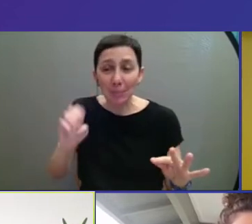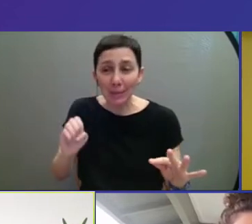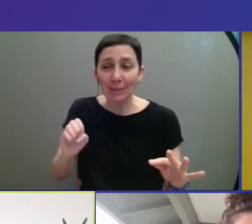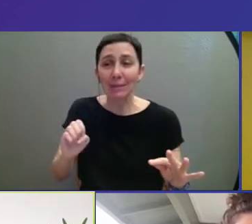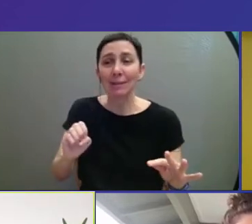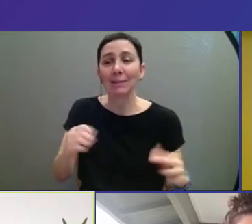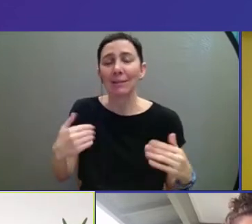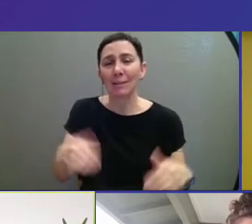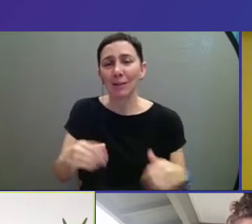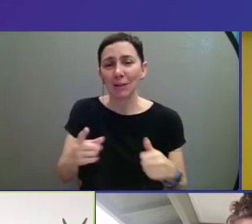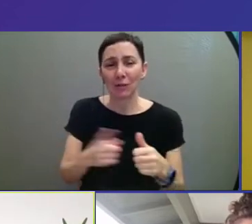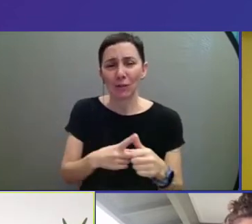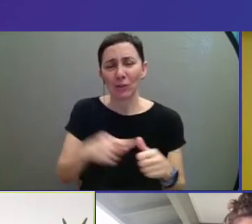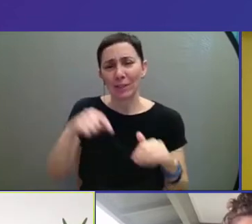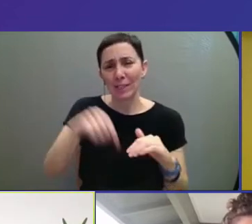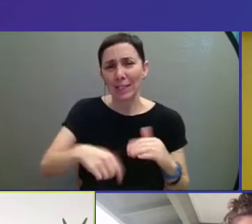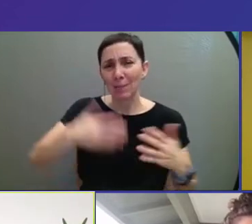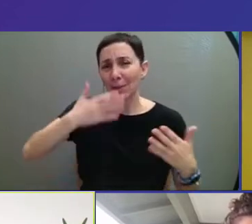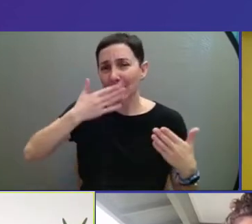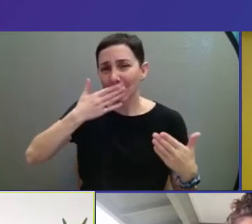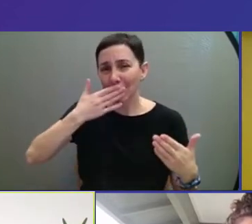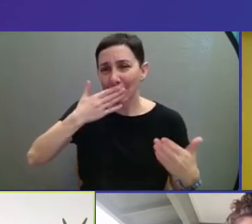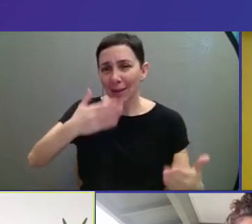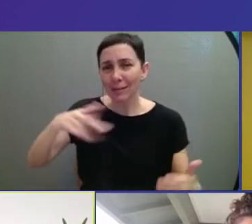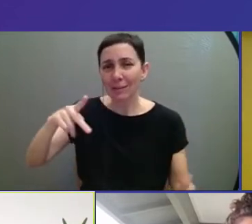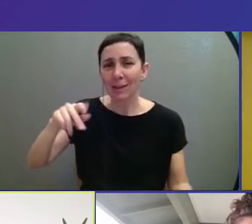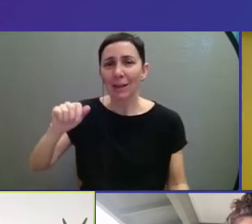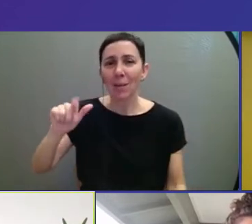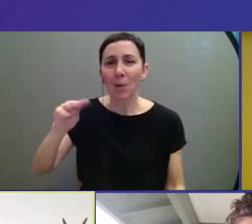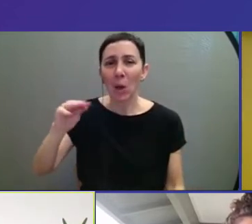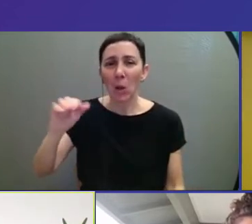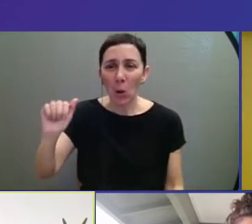first give deep thanks to you, Paloma, for